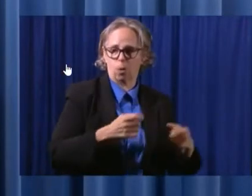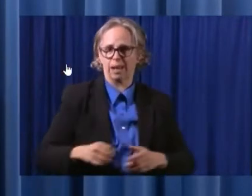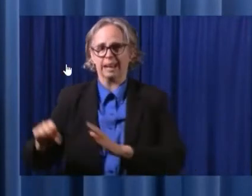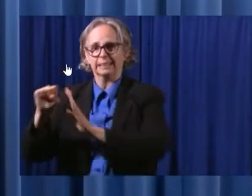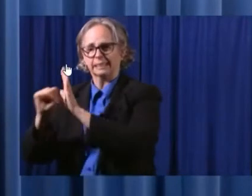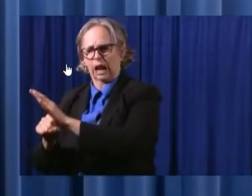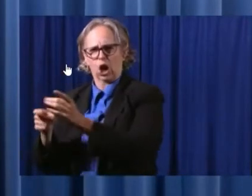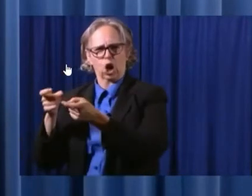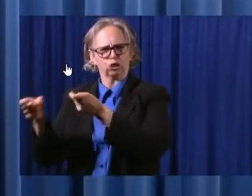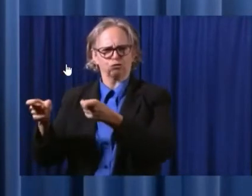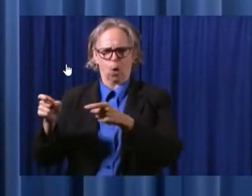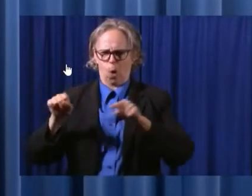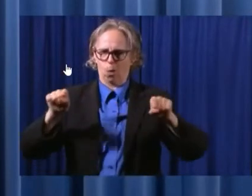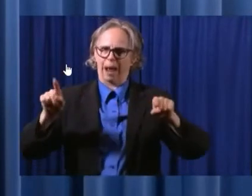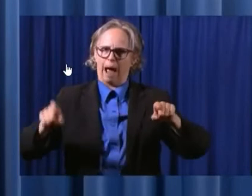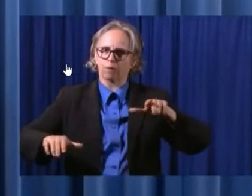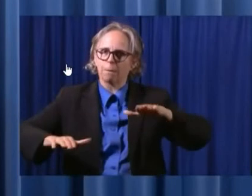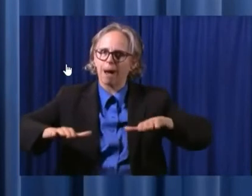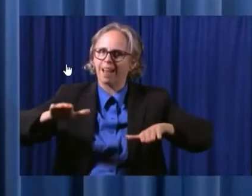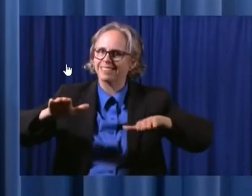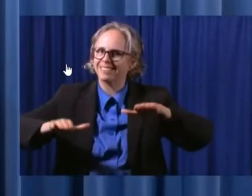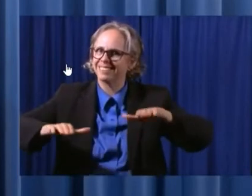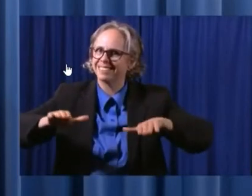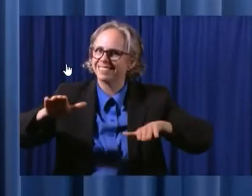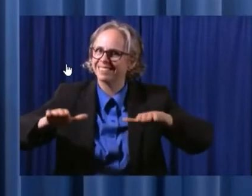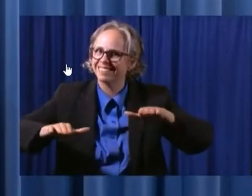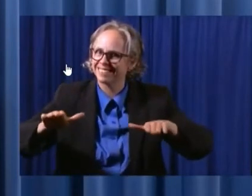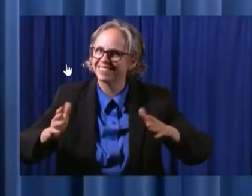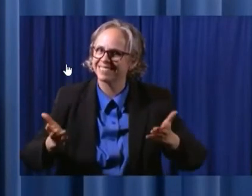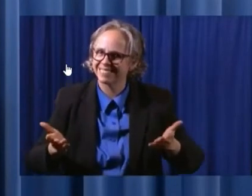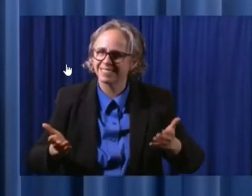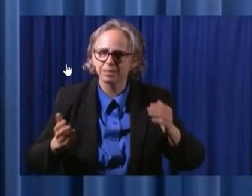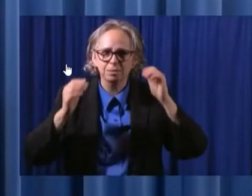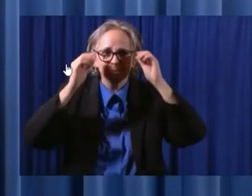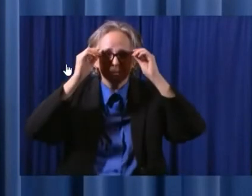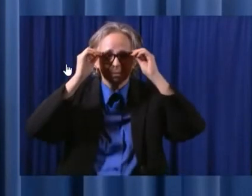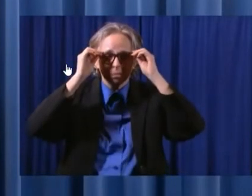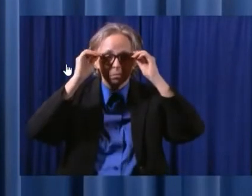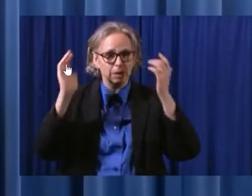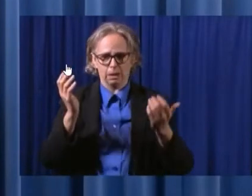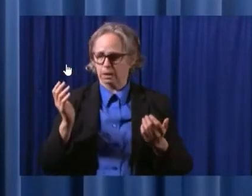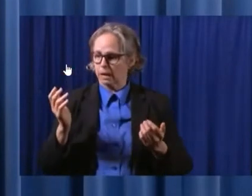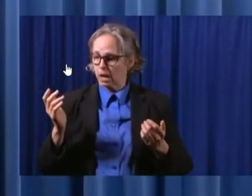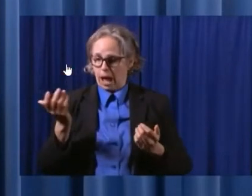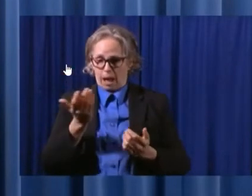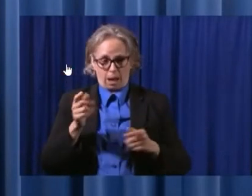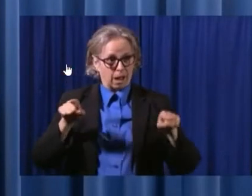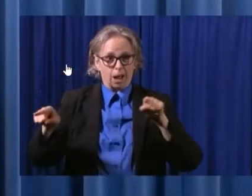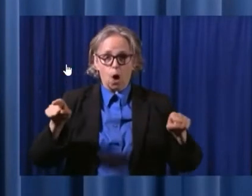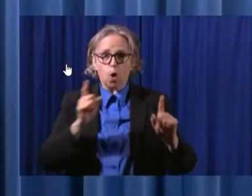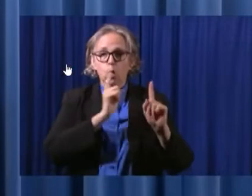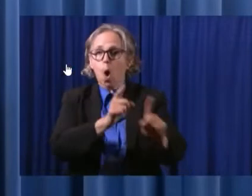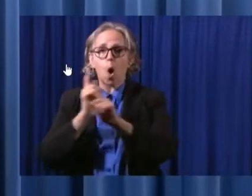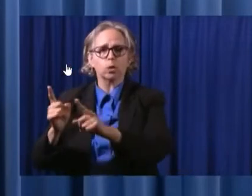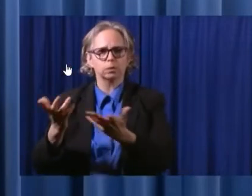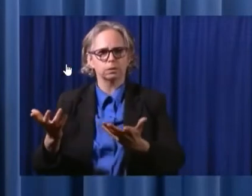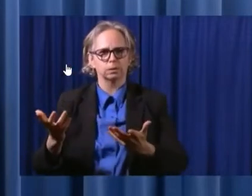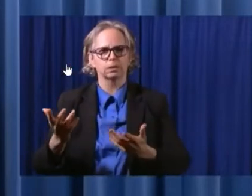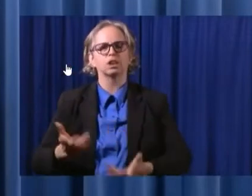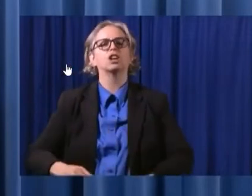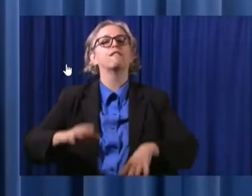in protecting our kids and making sure our kids get educated. I think there is a strong